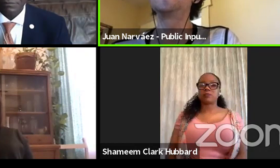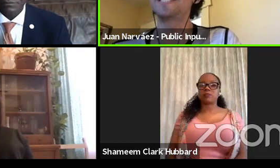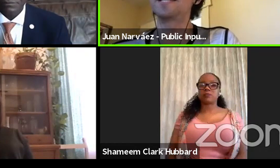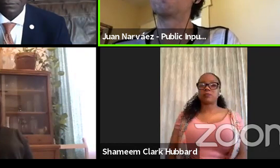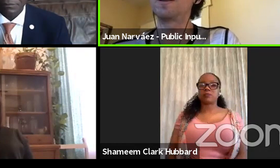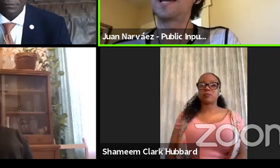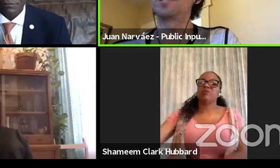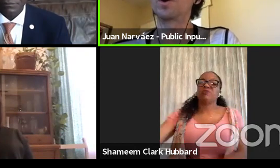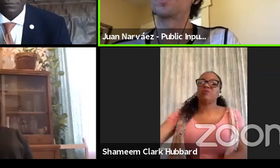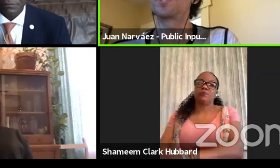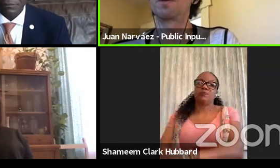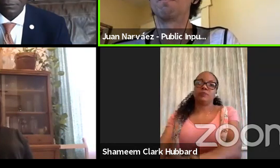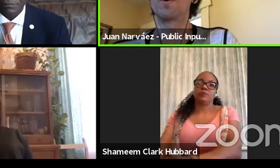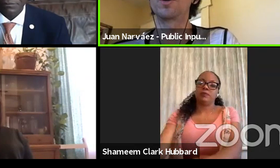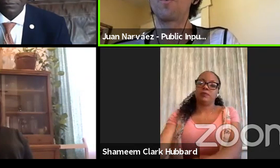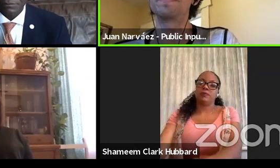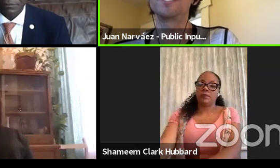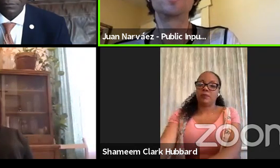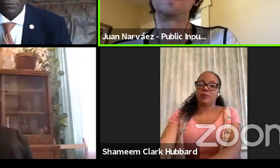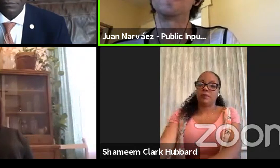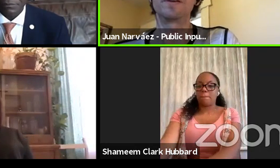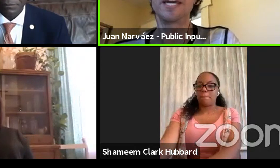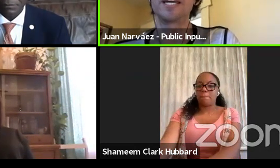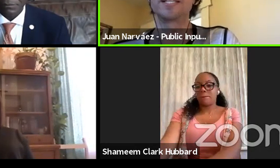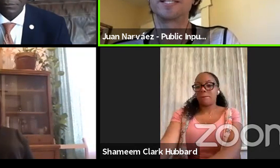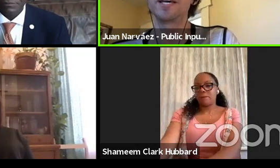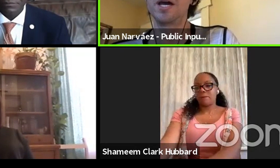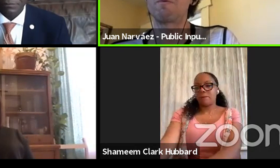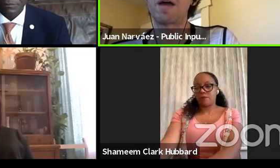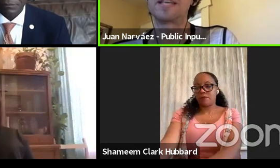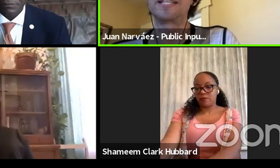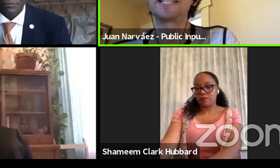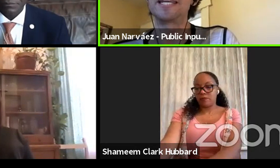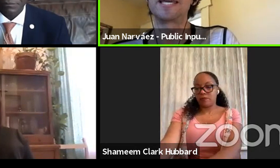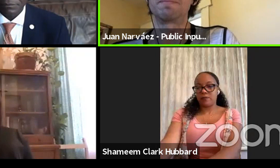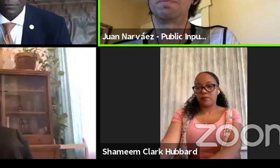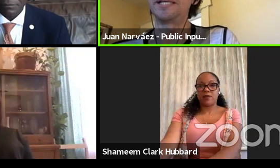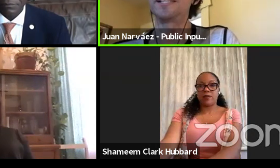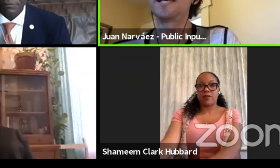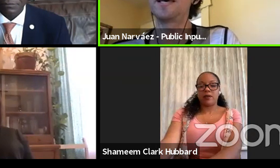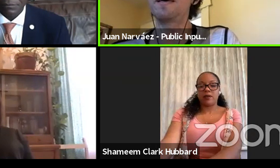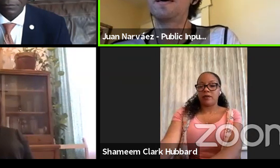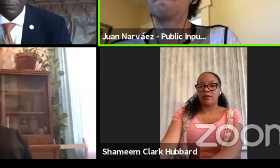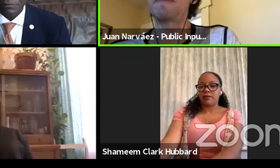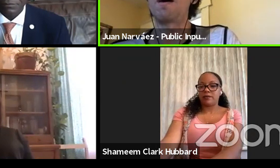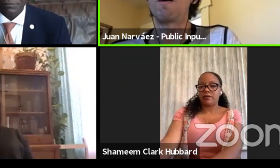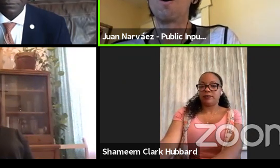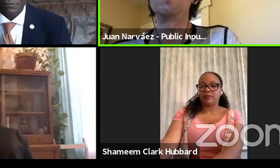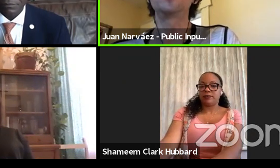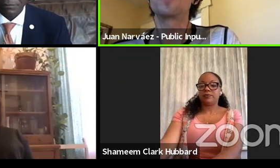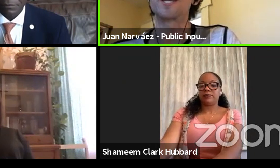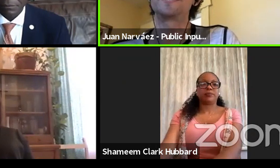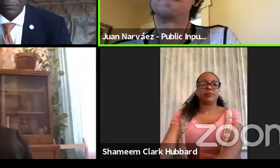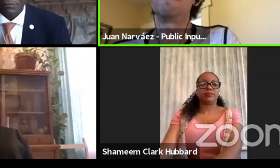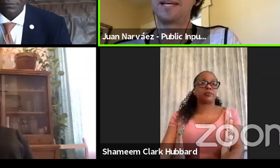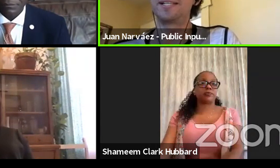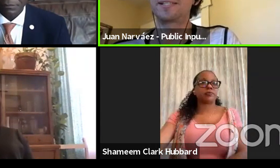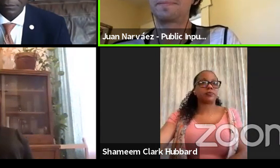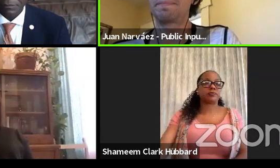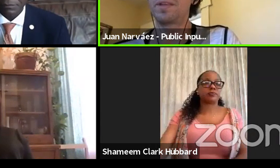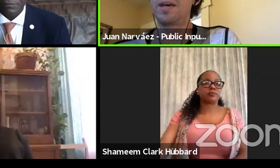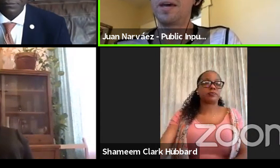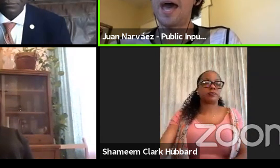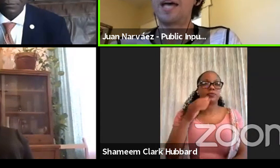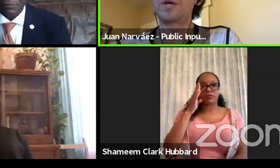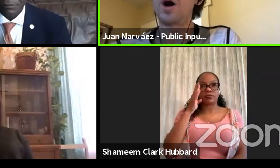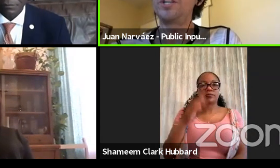and send in frontline workers that are more equipped to meet their needs, rather than sending in the police that are only trained in